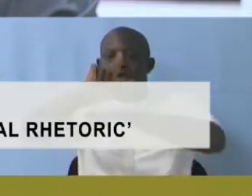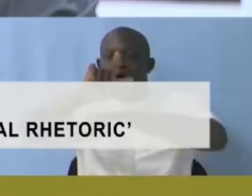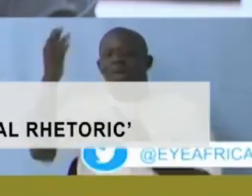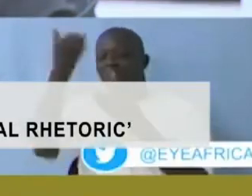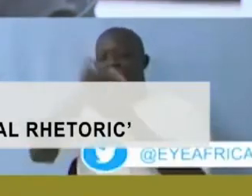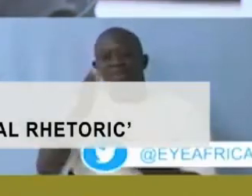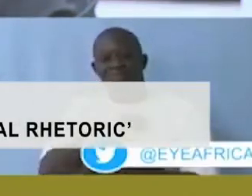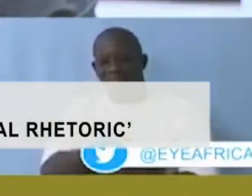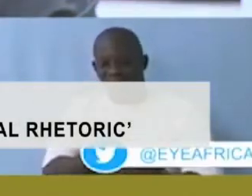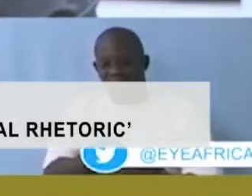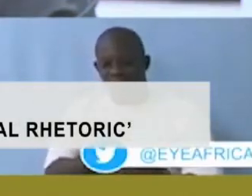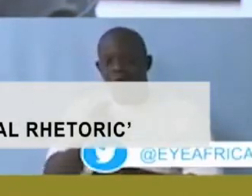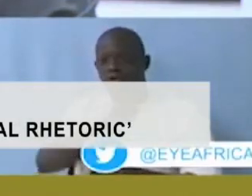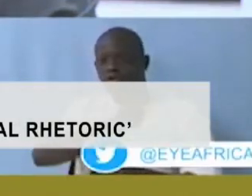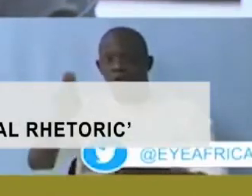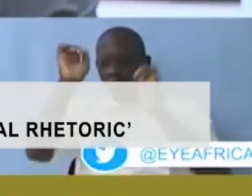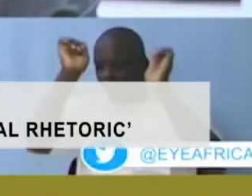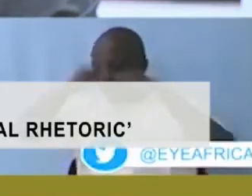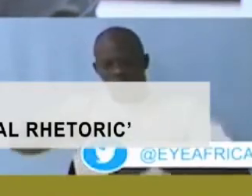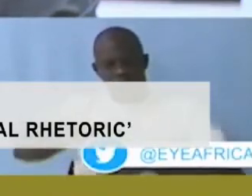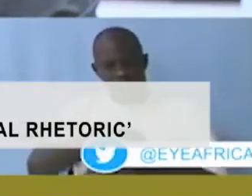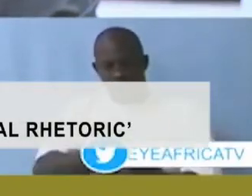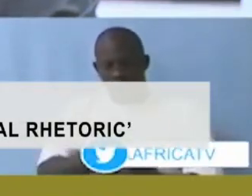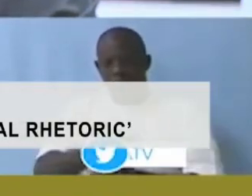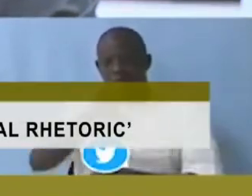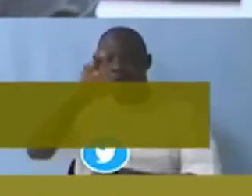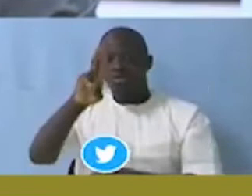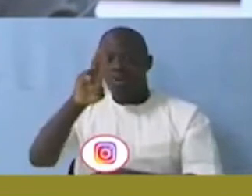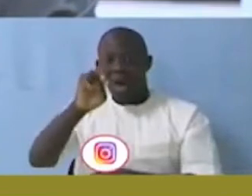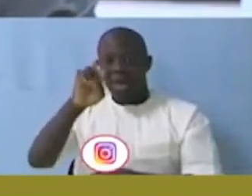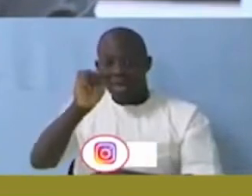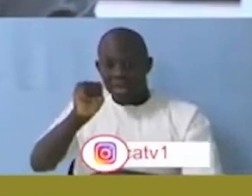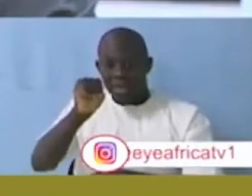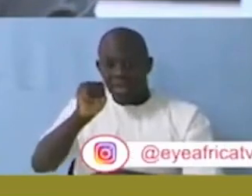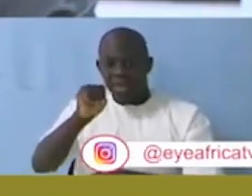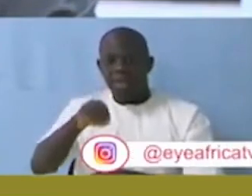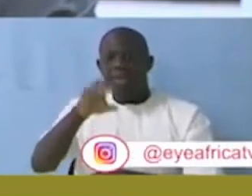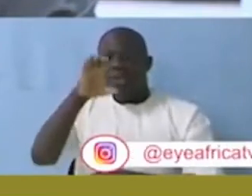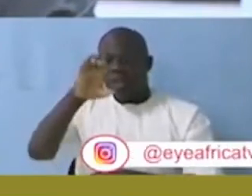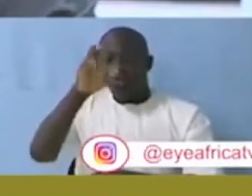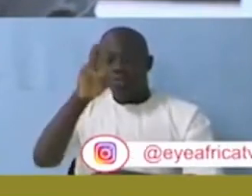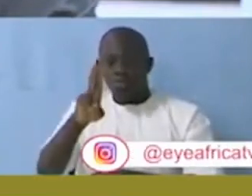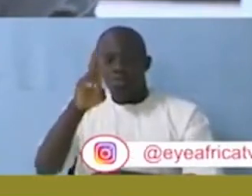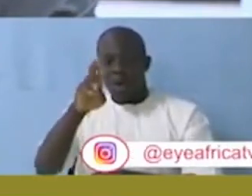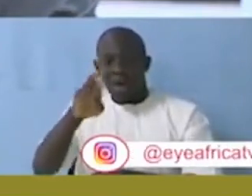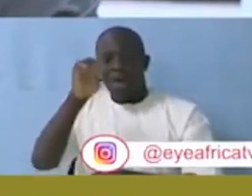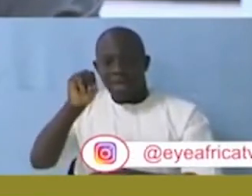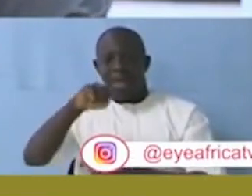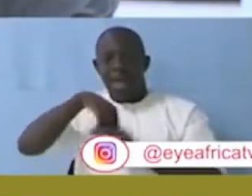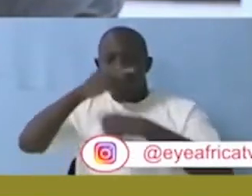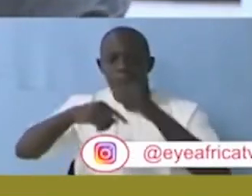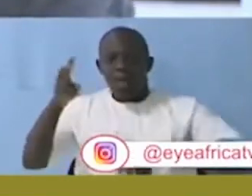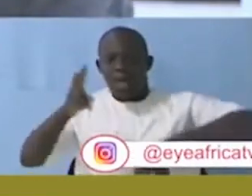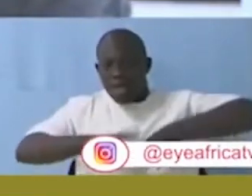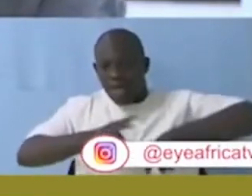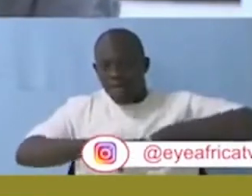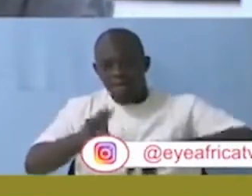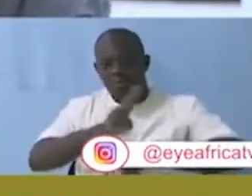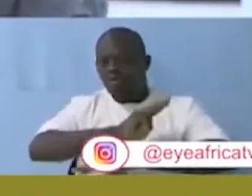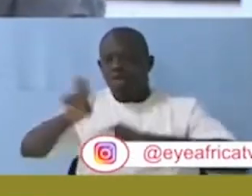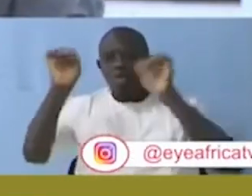course. Cure is not possible in HIV. Why is that? Why is that?